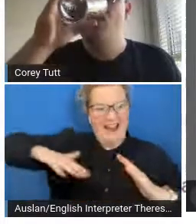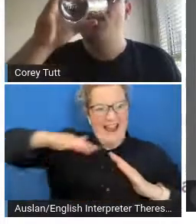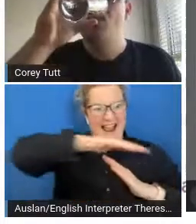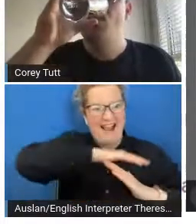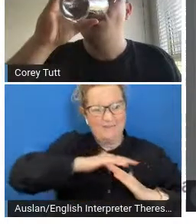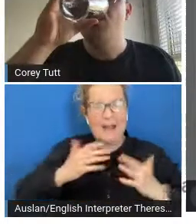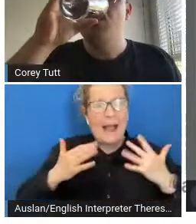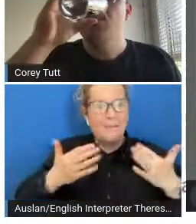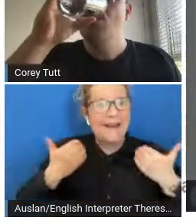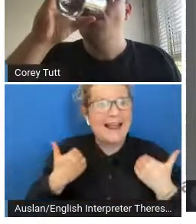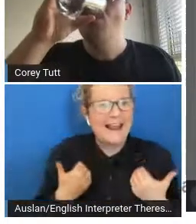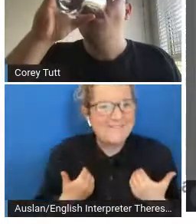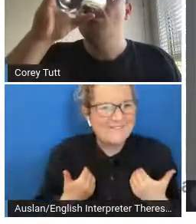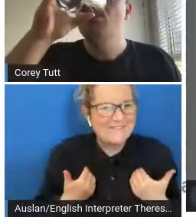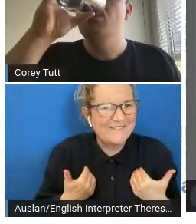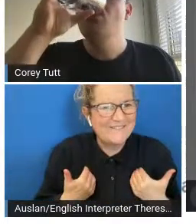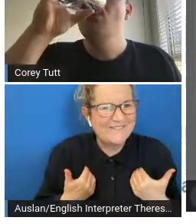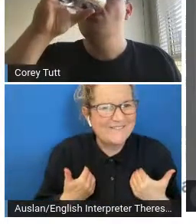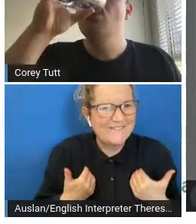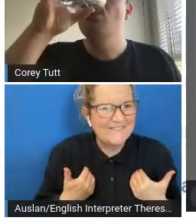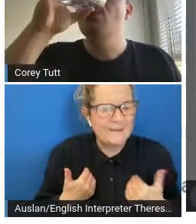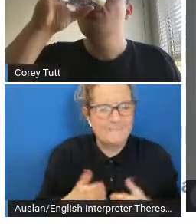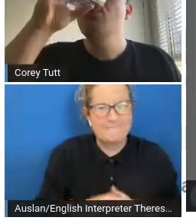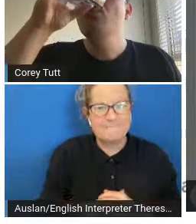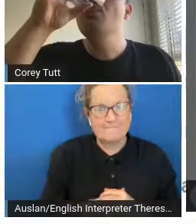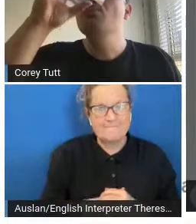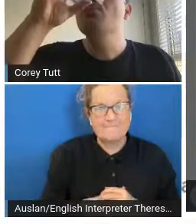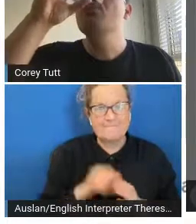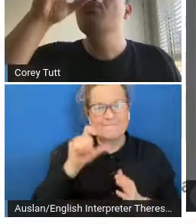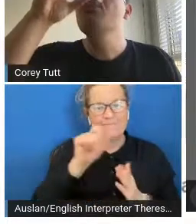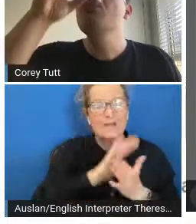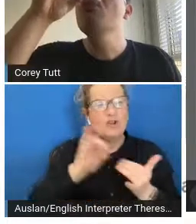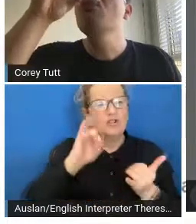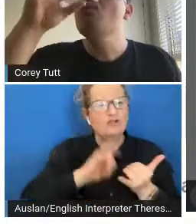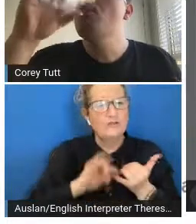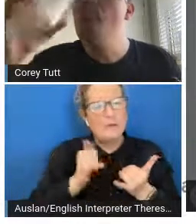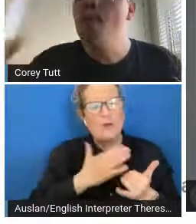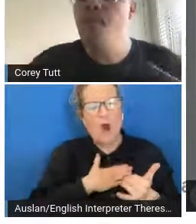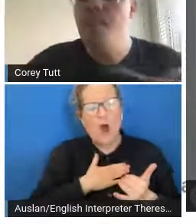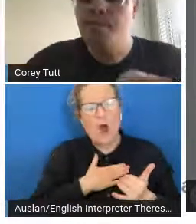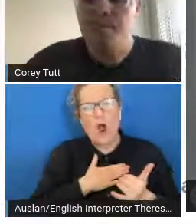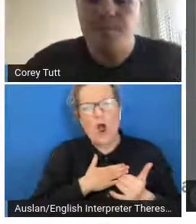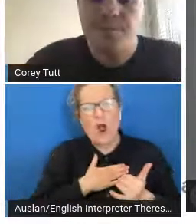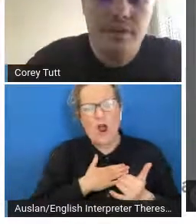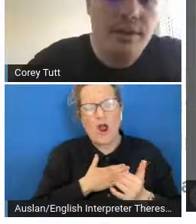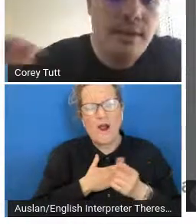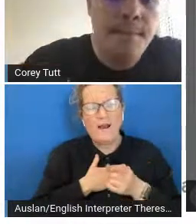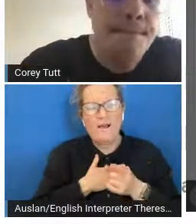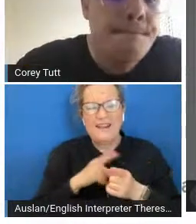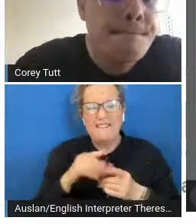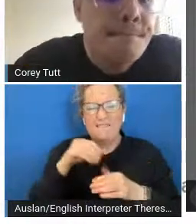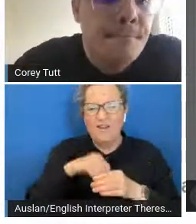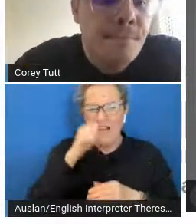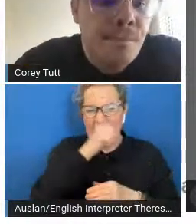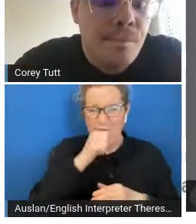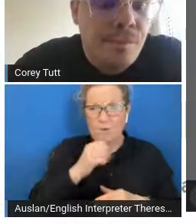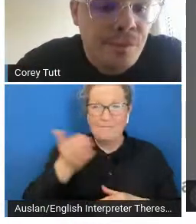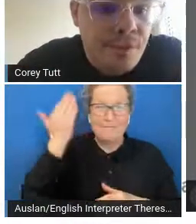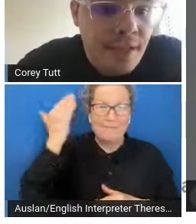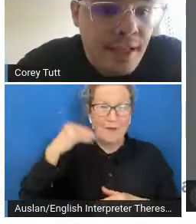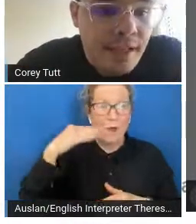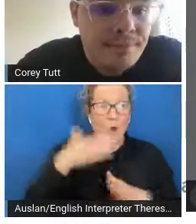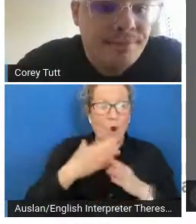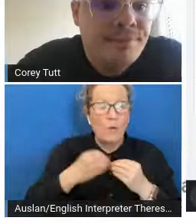You might like this one, Corey, because it involves animals. I was lucky enough to work with Melbourne Zoo